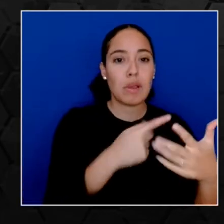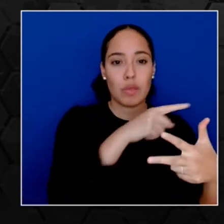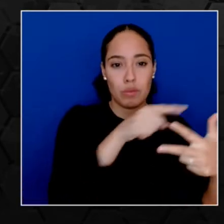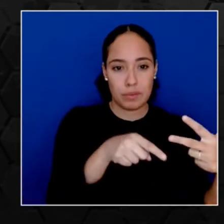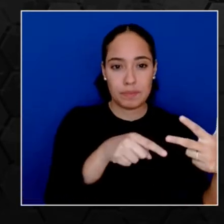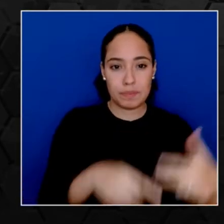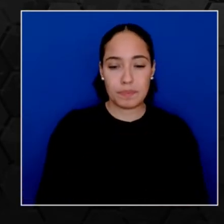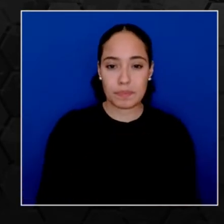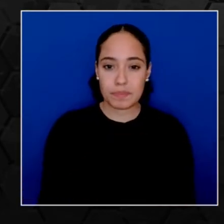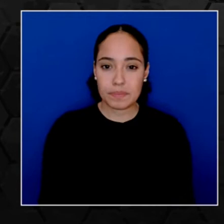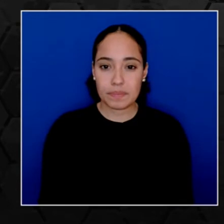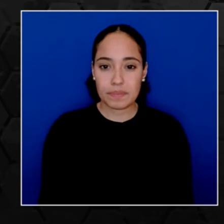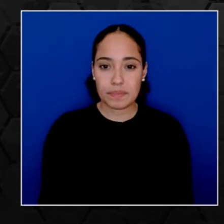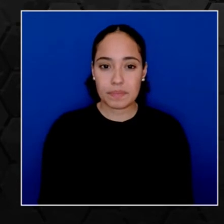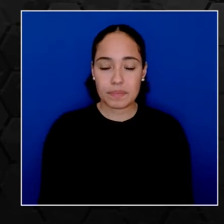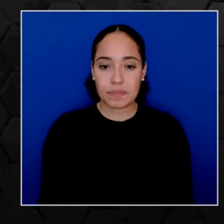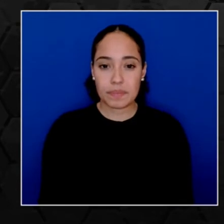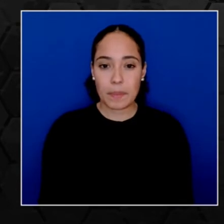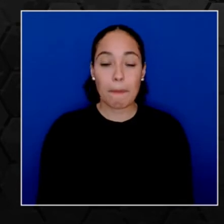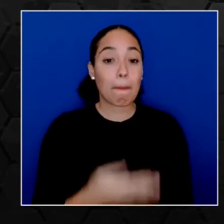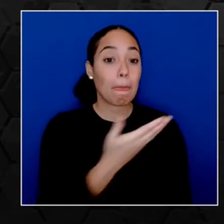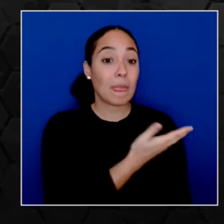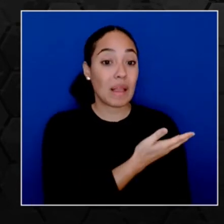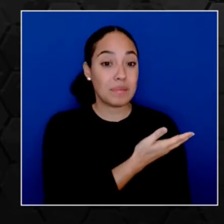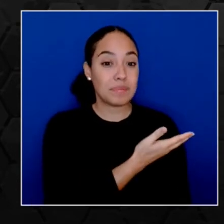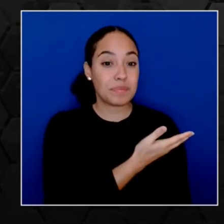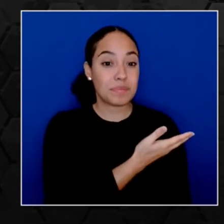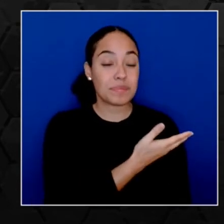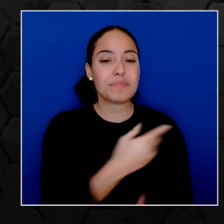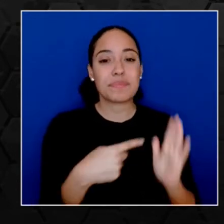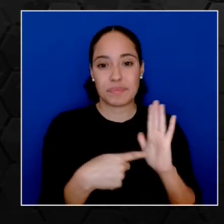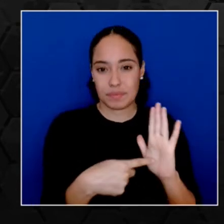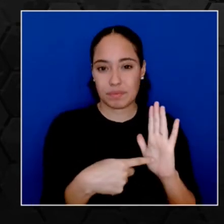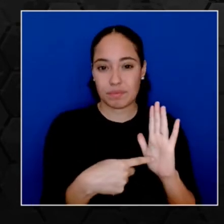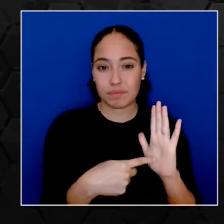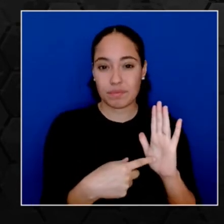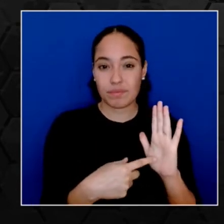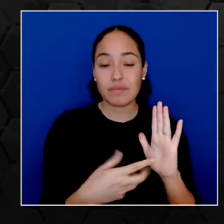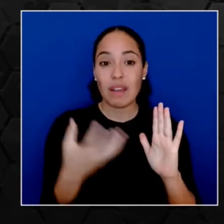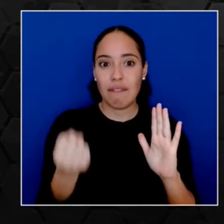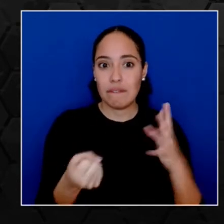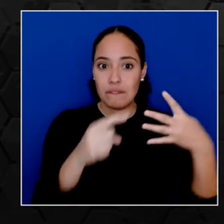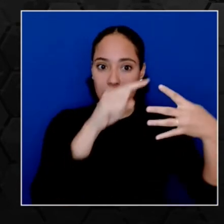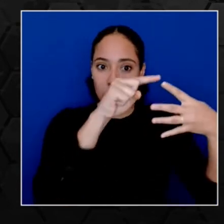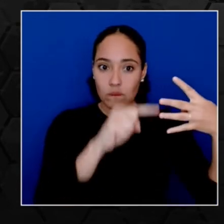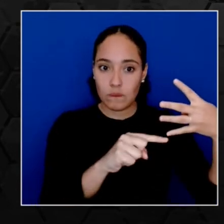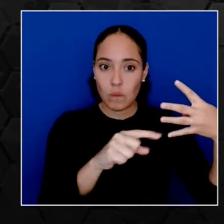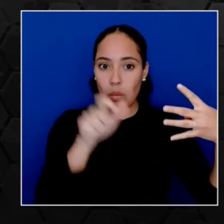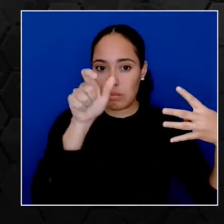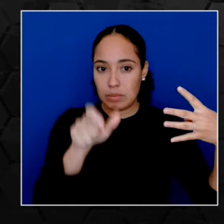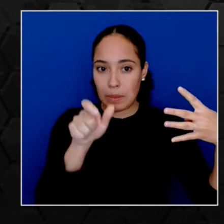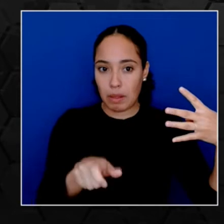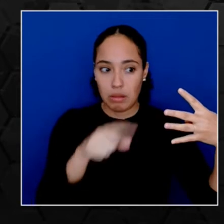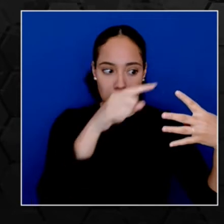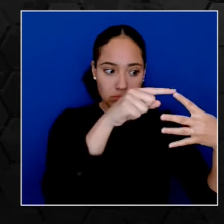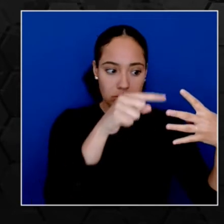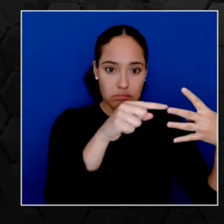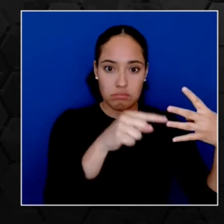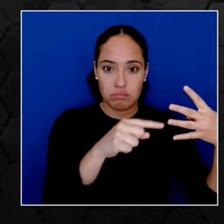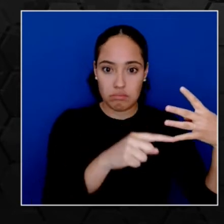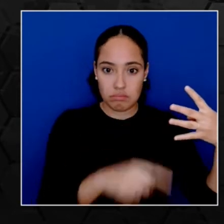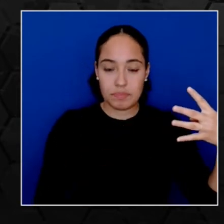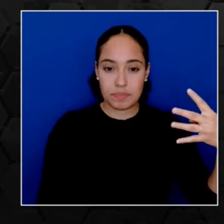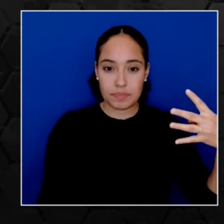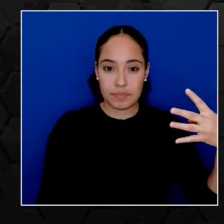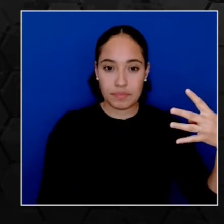mention here is like we have four different users, and we have the main user that like he wants to get the recommendations from.